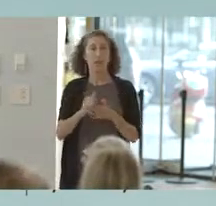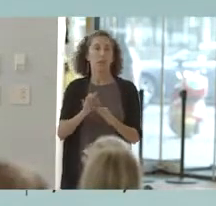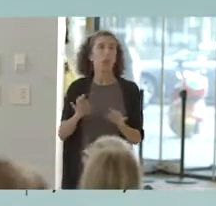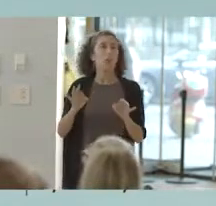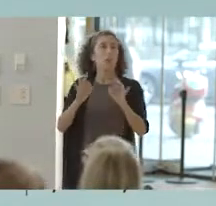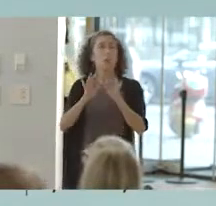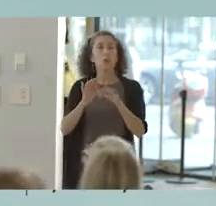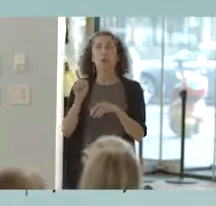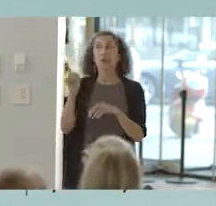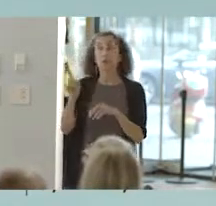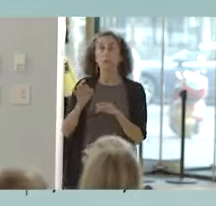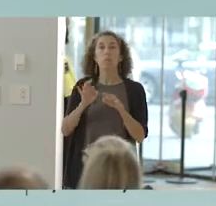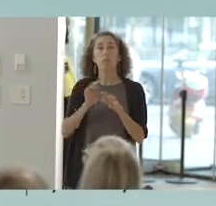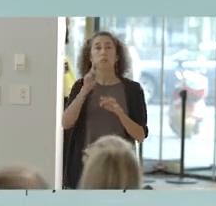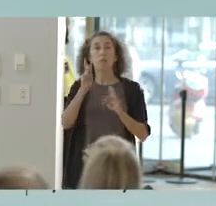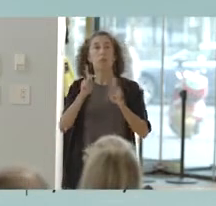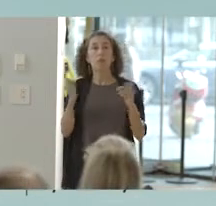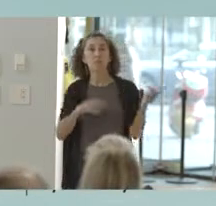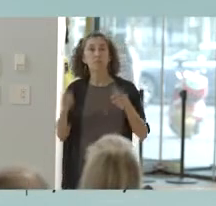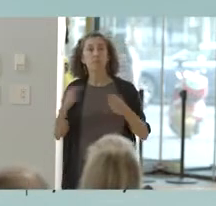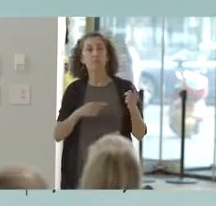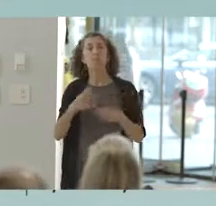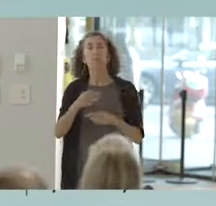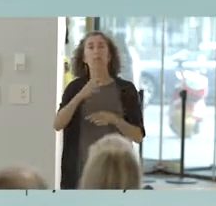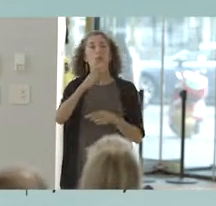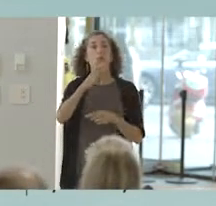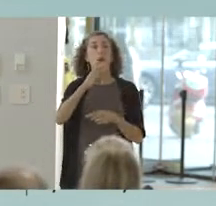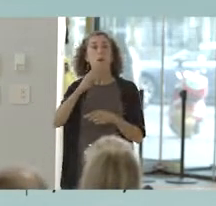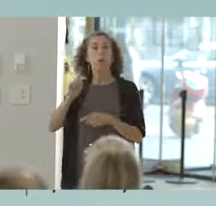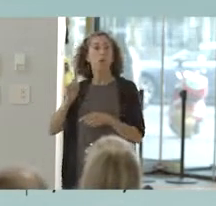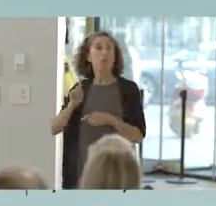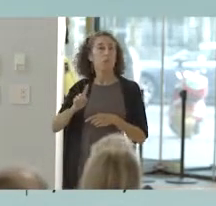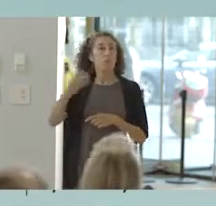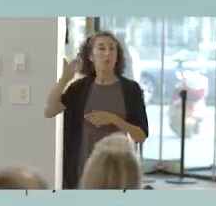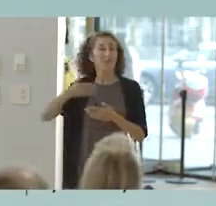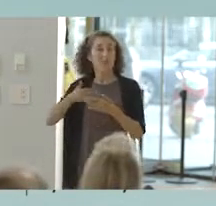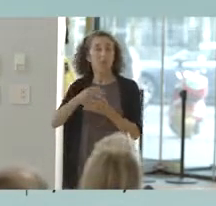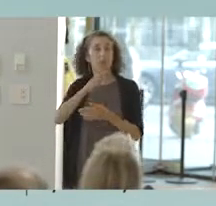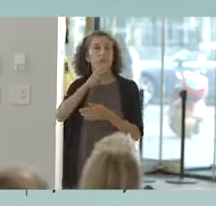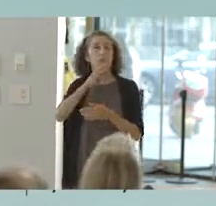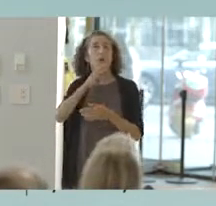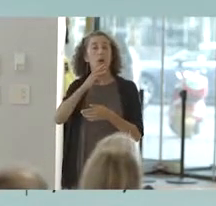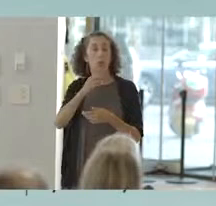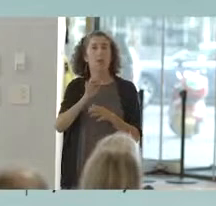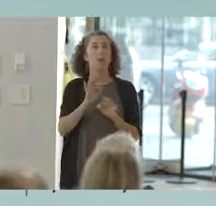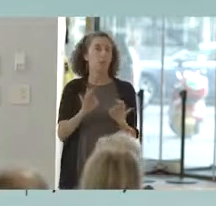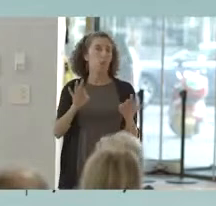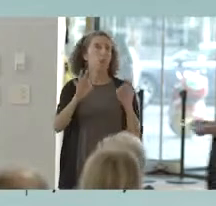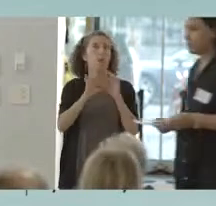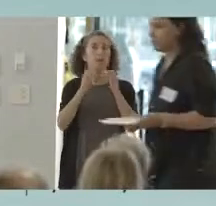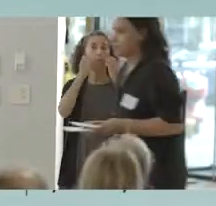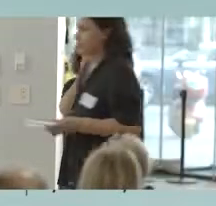for movement, and because engagement with the water is something that has really been expressed as a desire in some of the